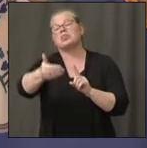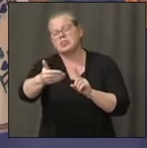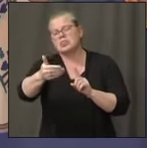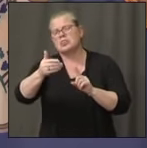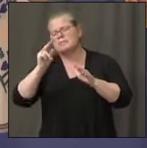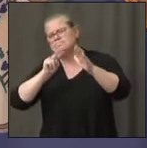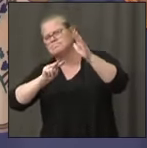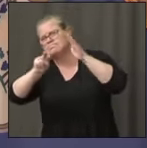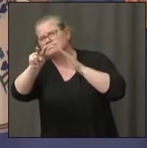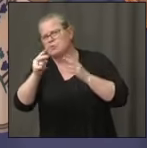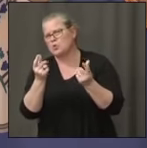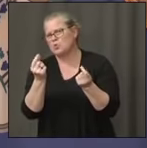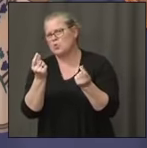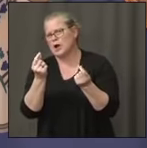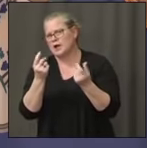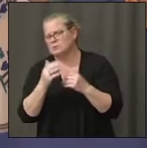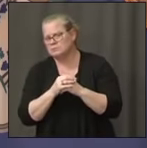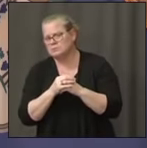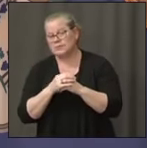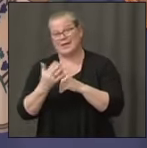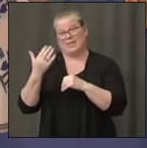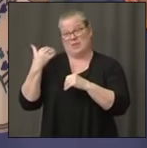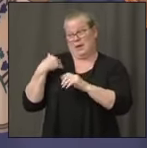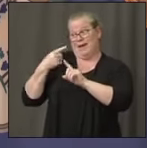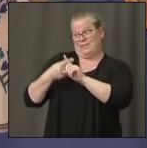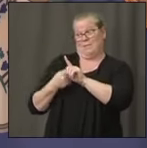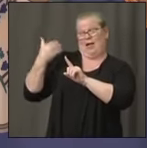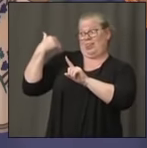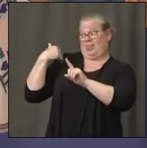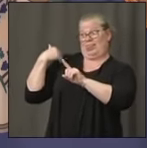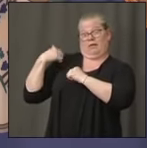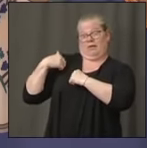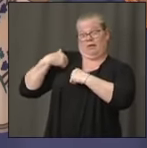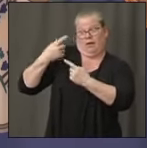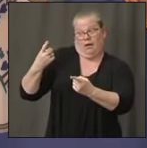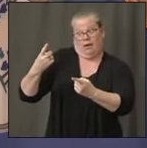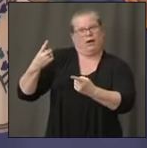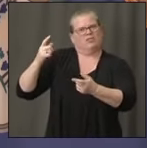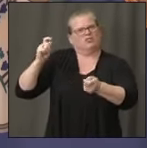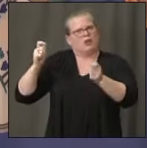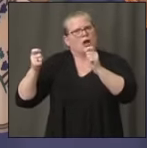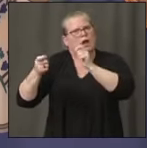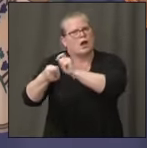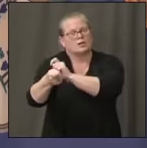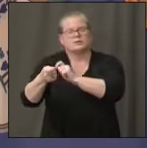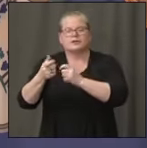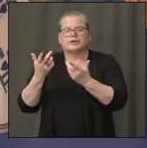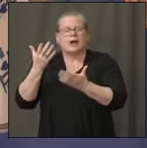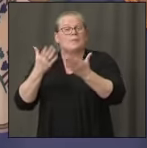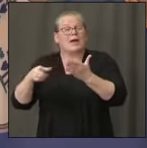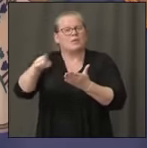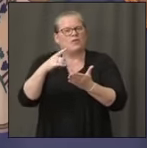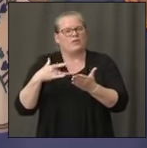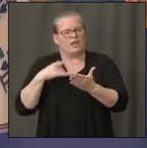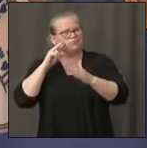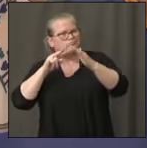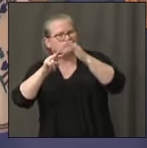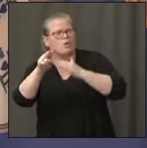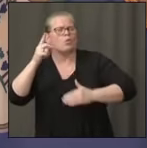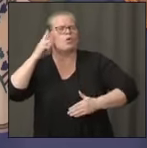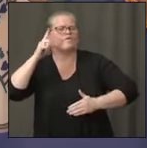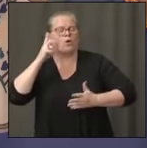the last month. You can make a case. Why do we project anything at all? It maybe leads to a false confidence. Or you could have a flare